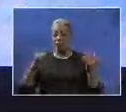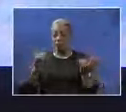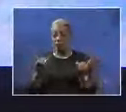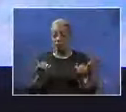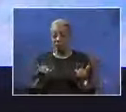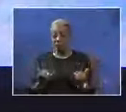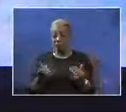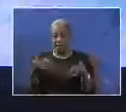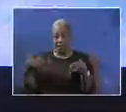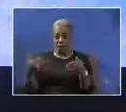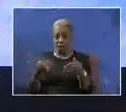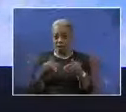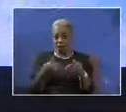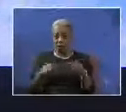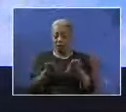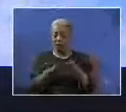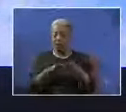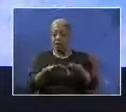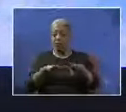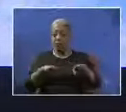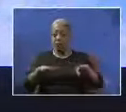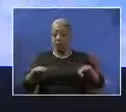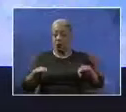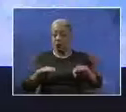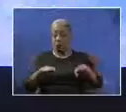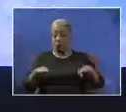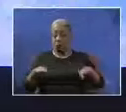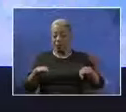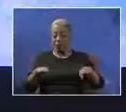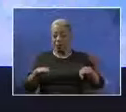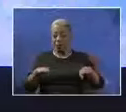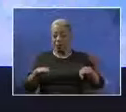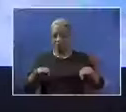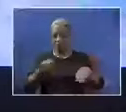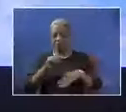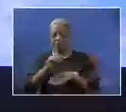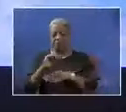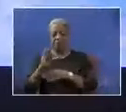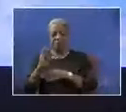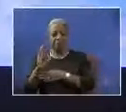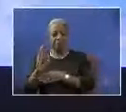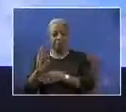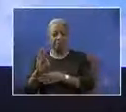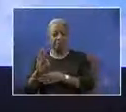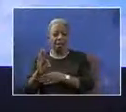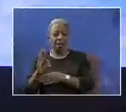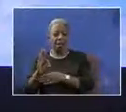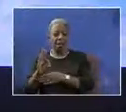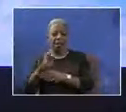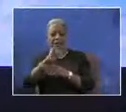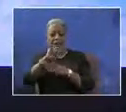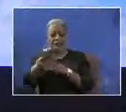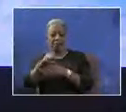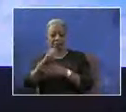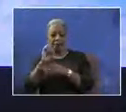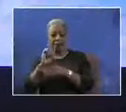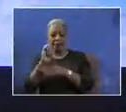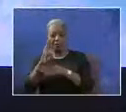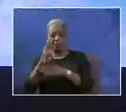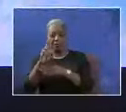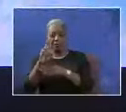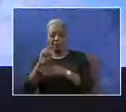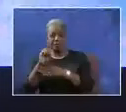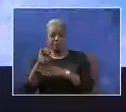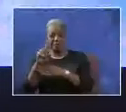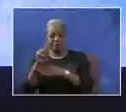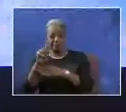the Jebusite. So when he was by the threshing floor of the Jebusite Arunah, and he was getting ready right